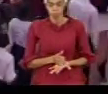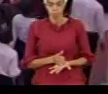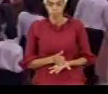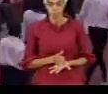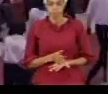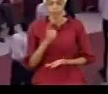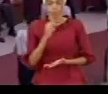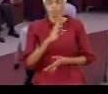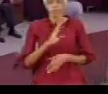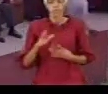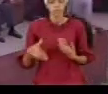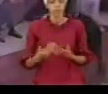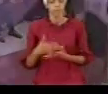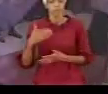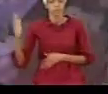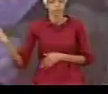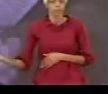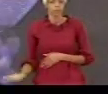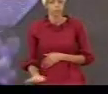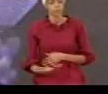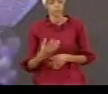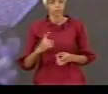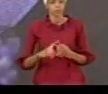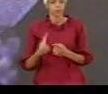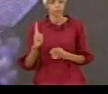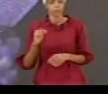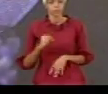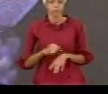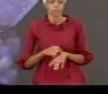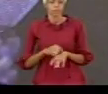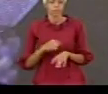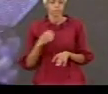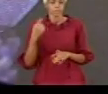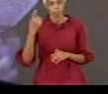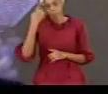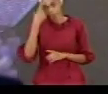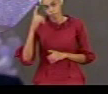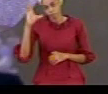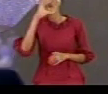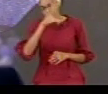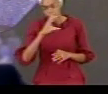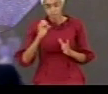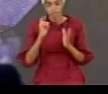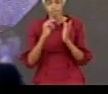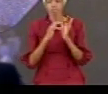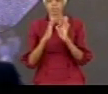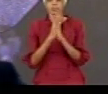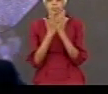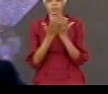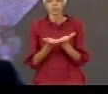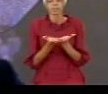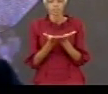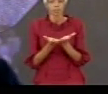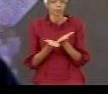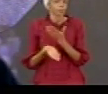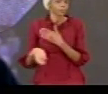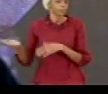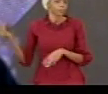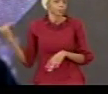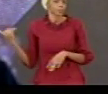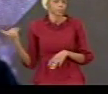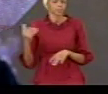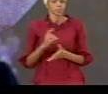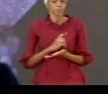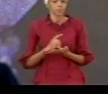You are all welcome to a session of Search the Scripture. Last week we studied Israel's